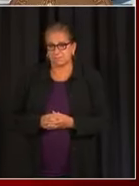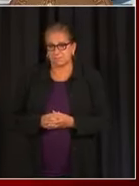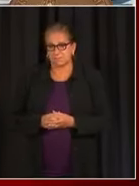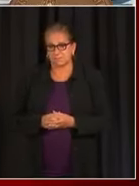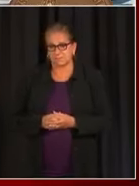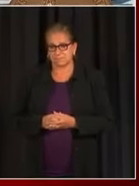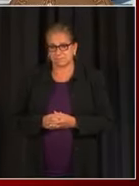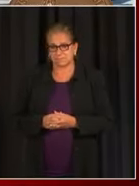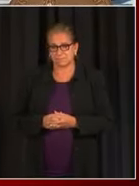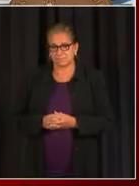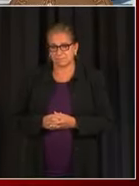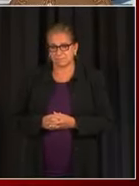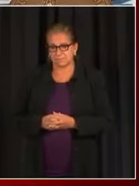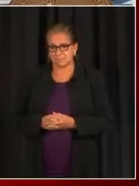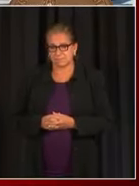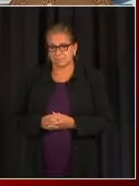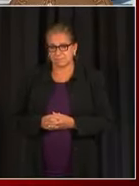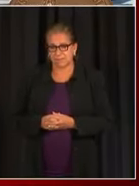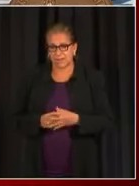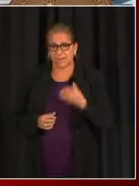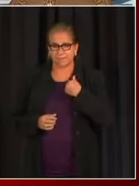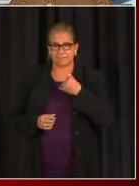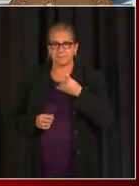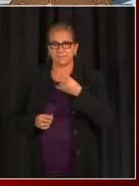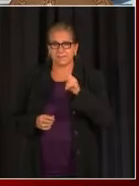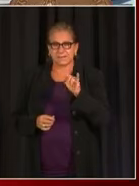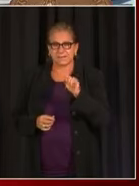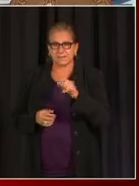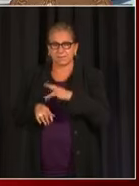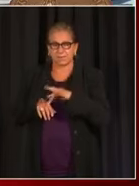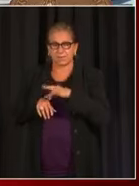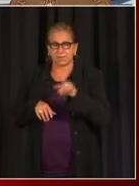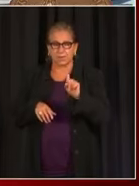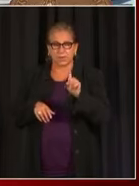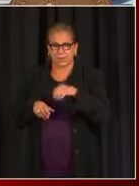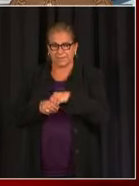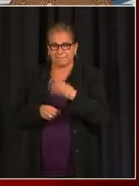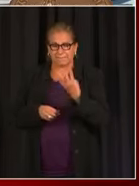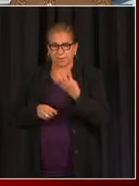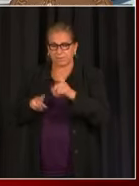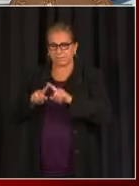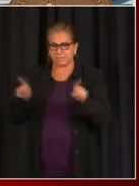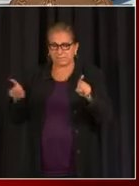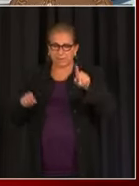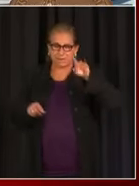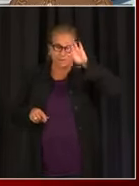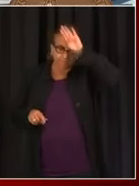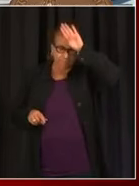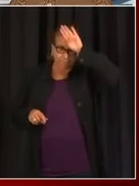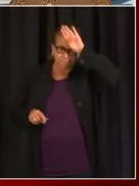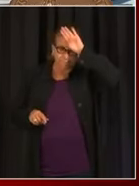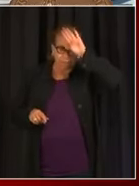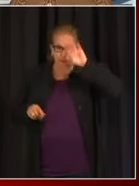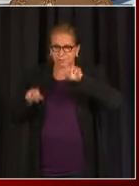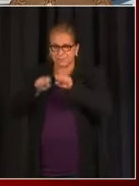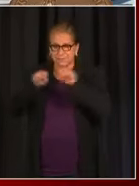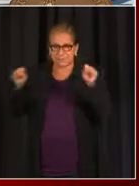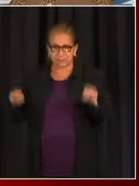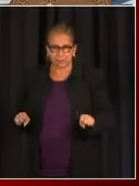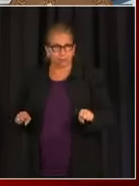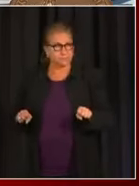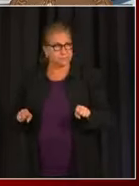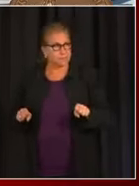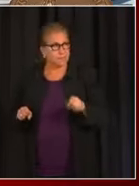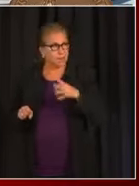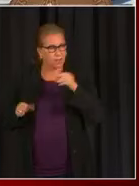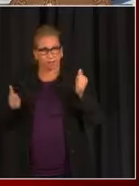4 fire stations daily. Is that right, Dr. Nesbitt? 4 fire stations daily, recreation centers and other